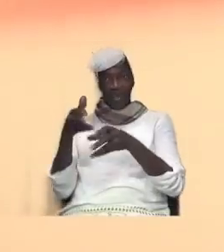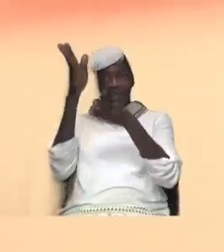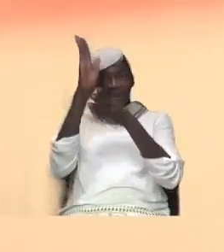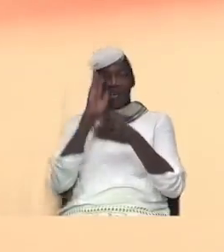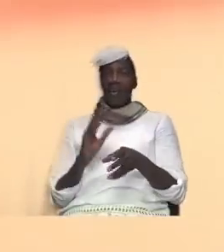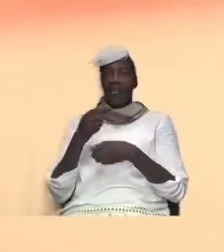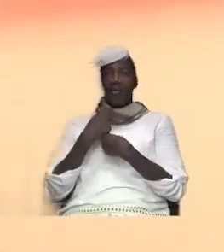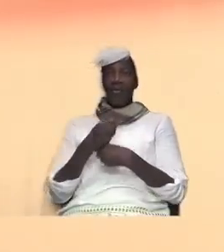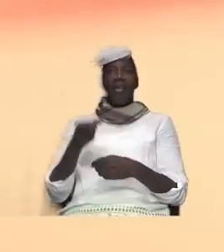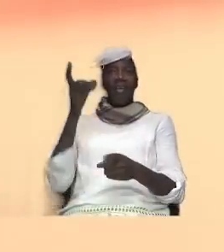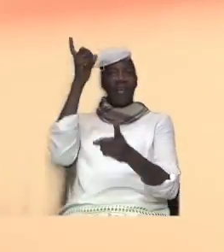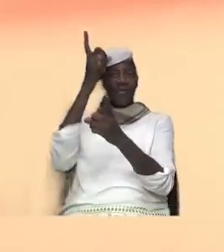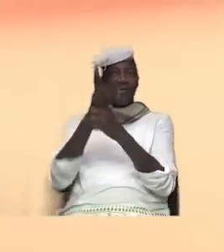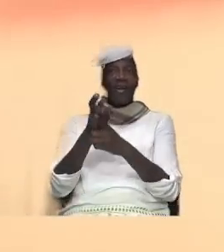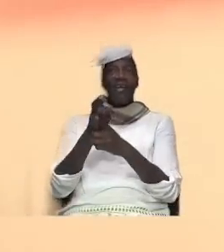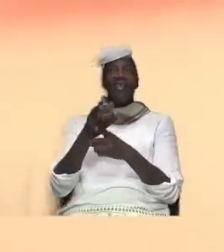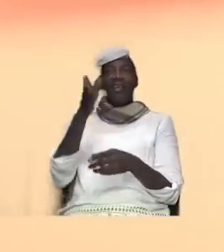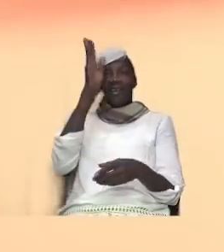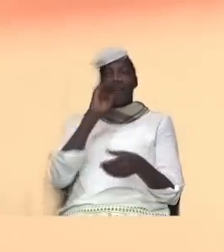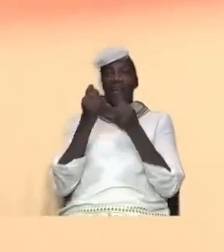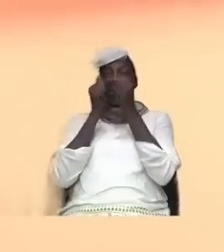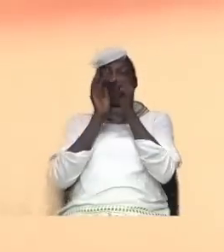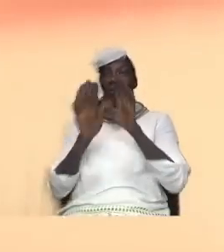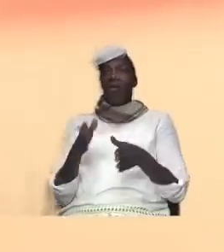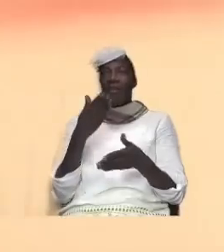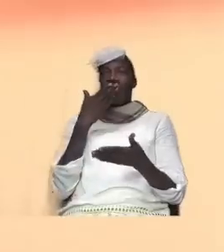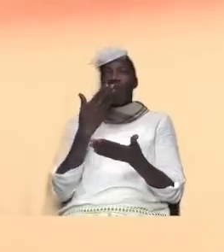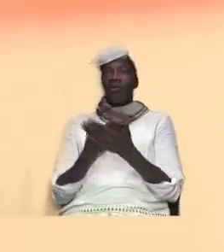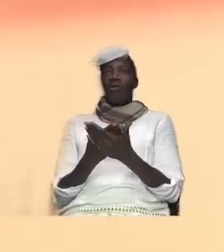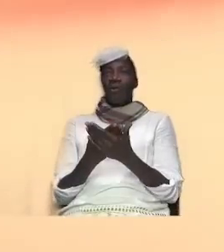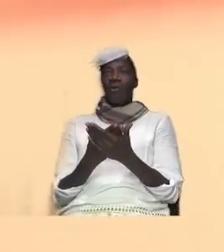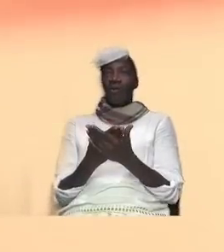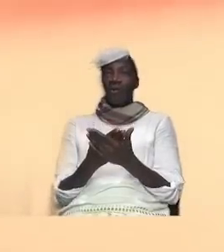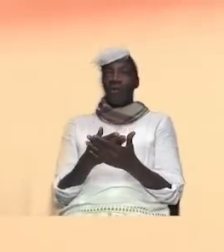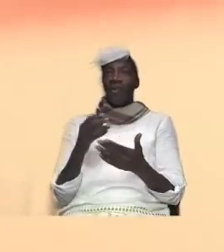for us. God bless you. Good to have us. And God's